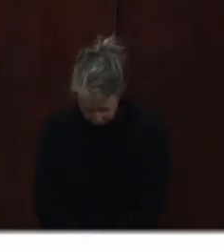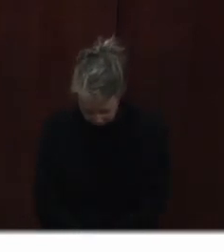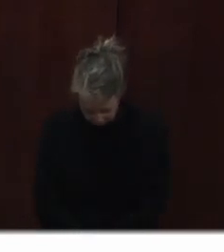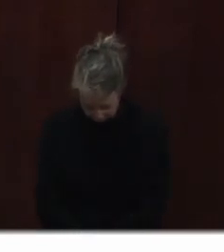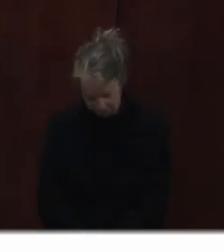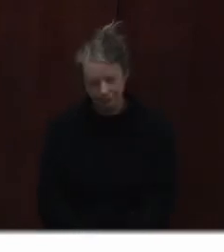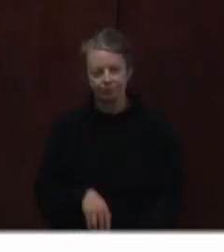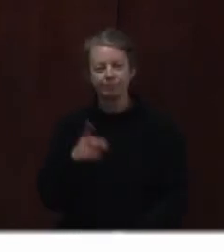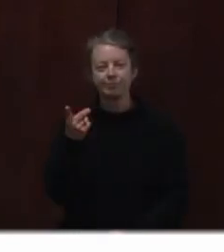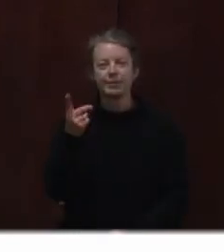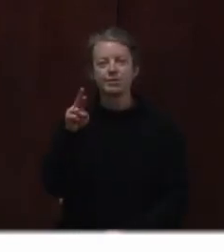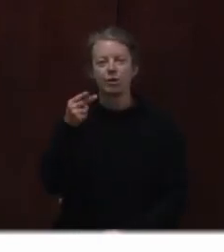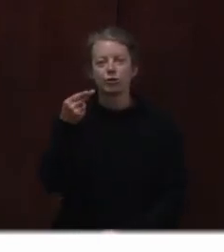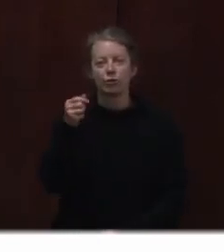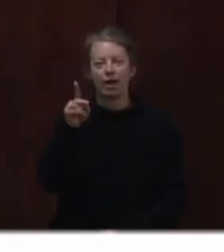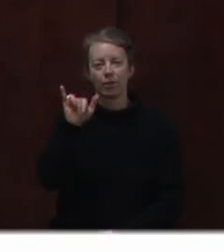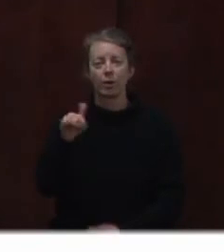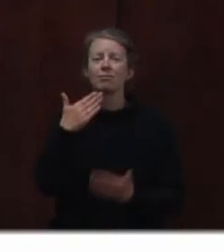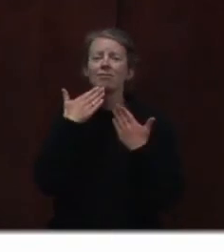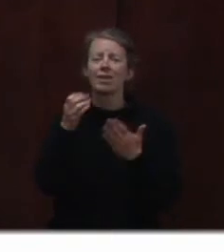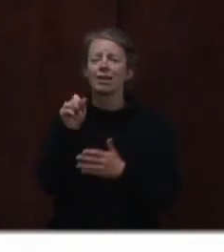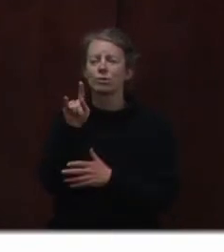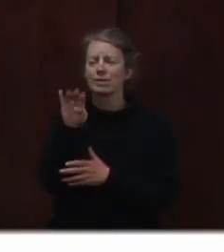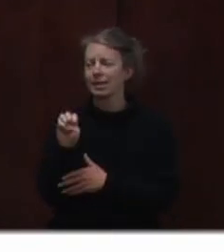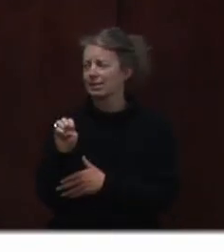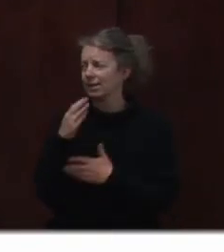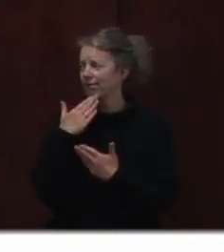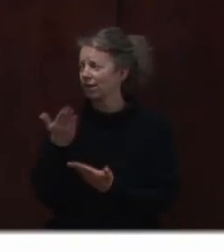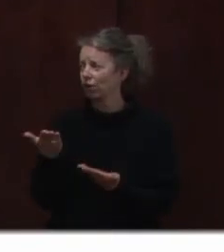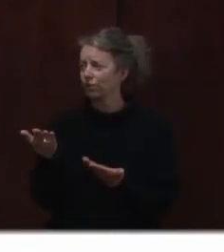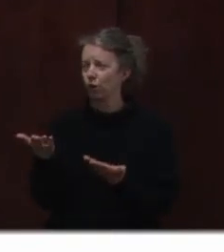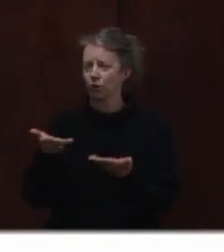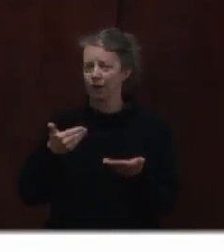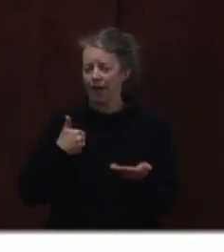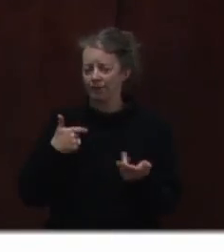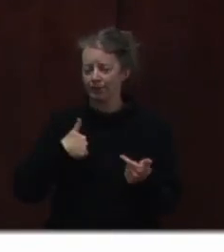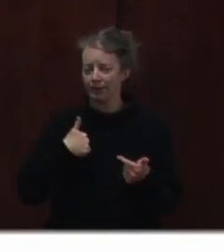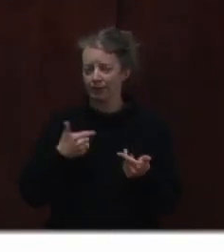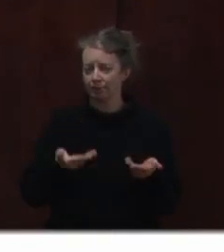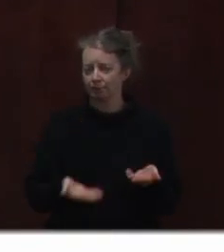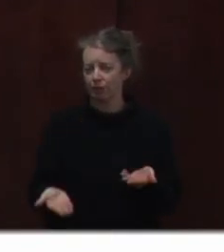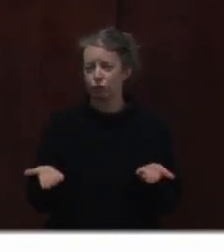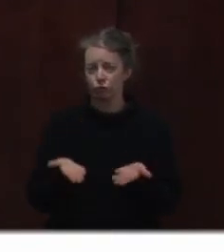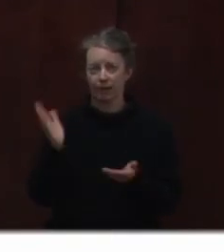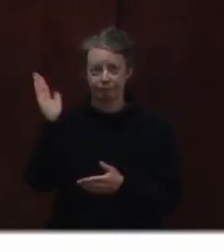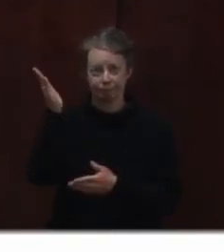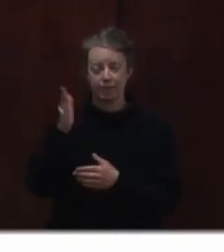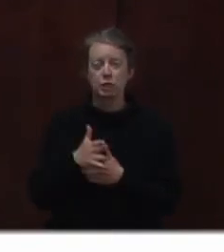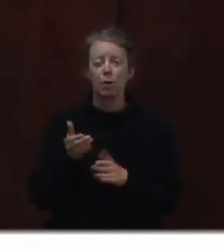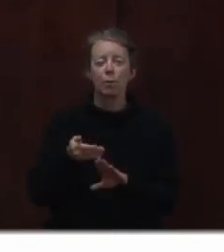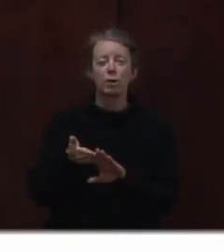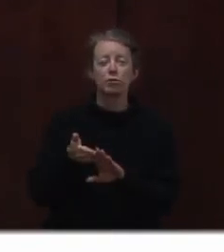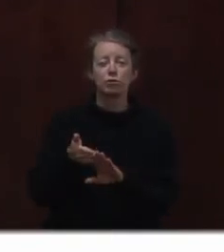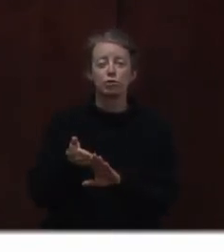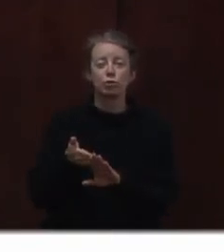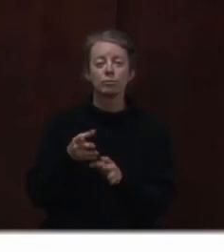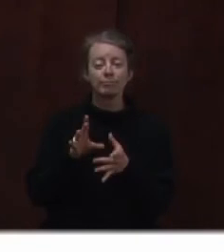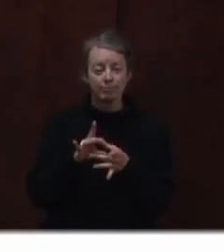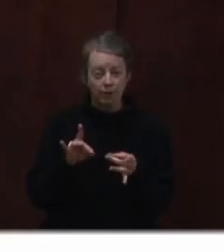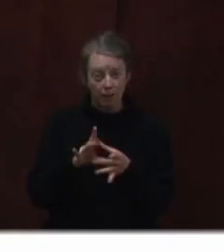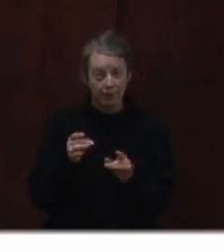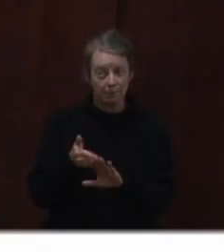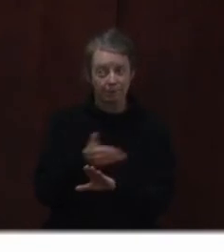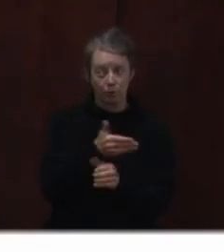Thank you, Stacy. I appreciate the opportunity once again to be here. I want to preface my comments by extending my sincere